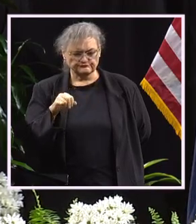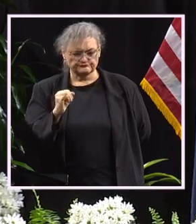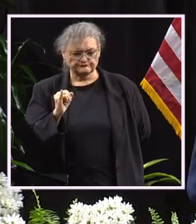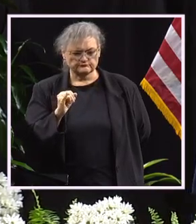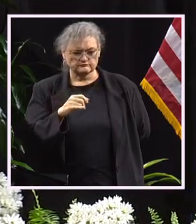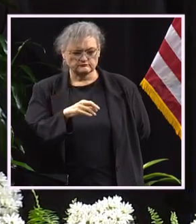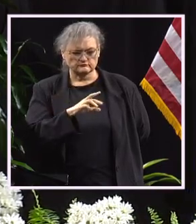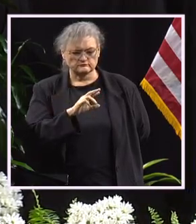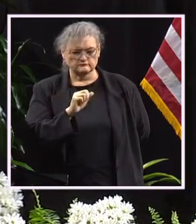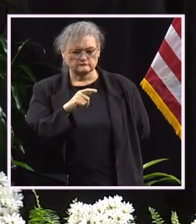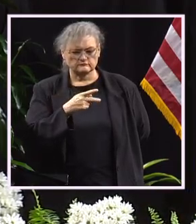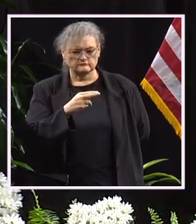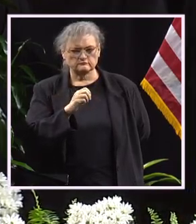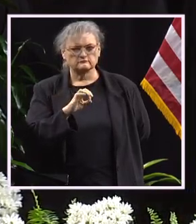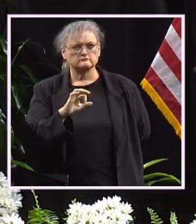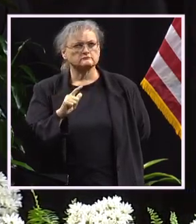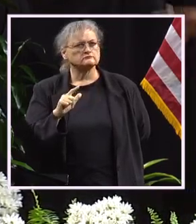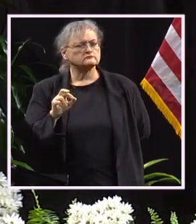Rafael E. Reyes.